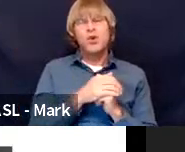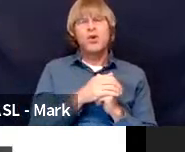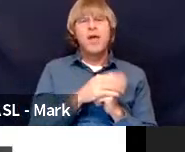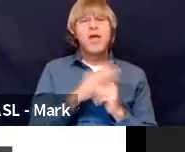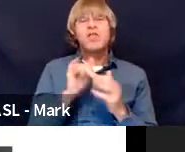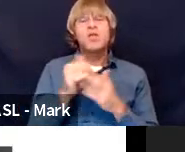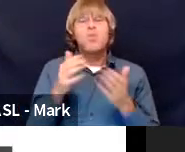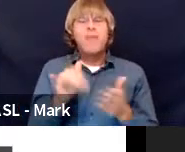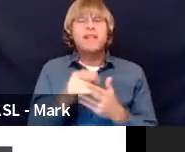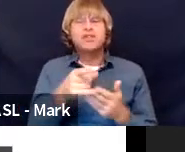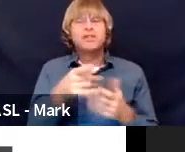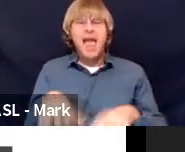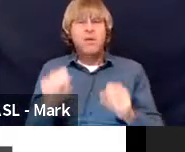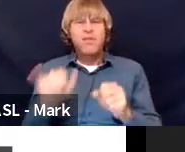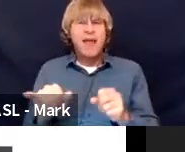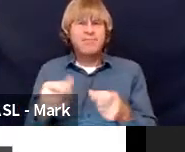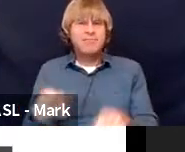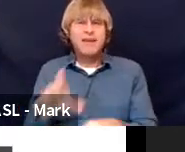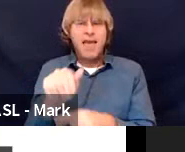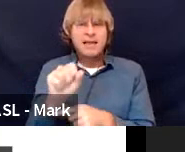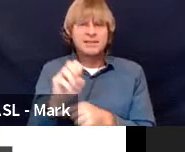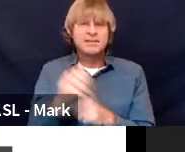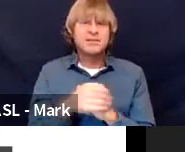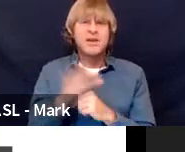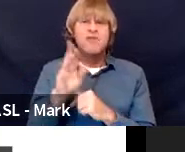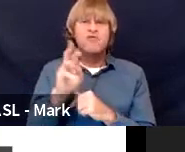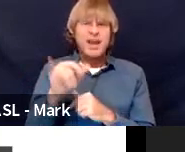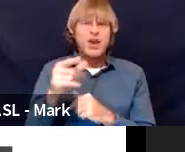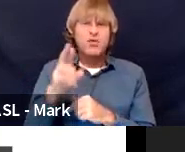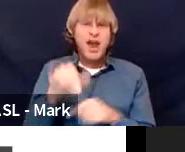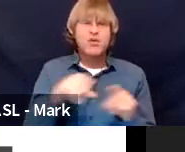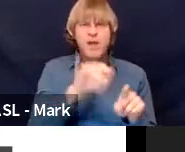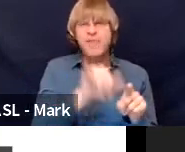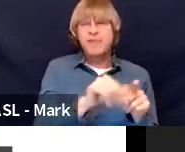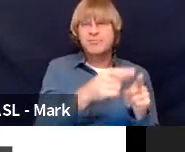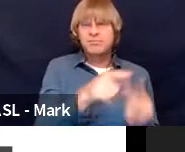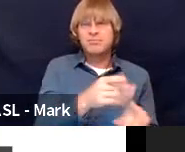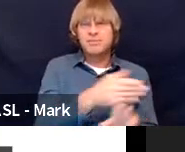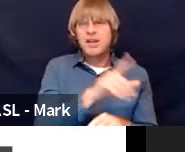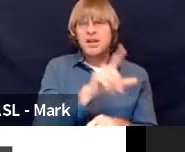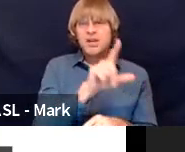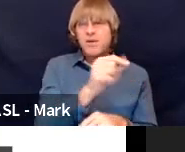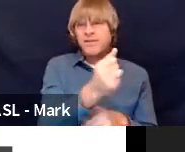just the way that she handled the case of Freddie Gray during the whole thing in